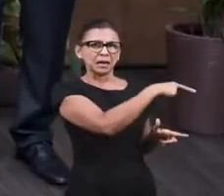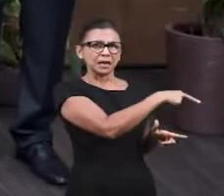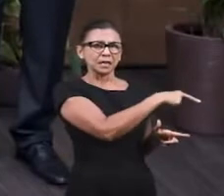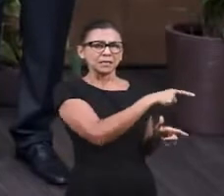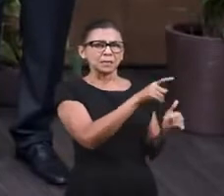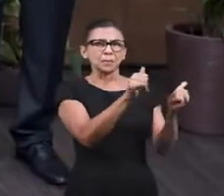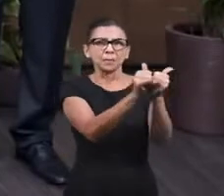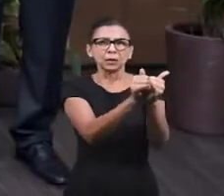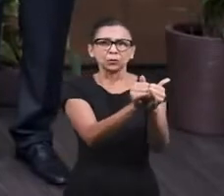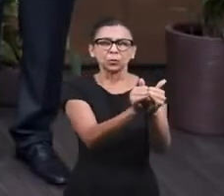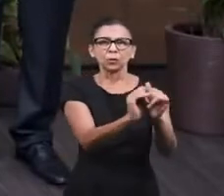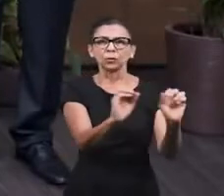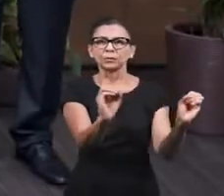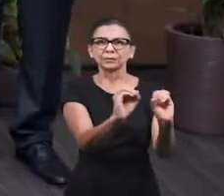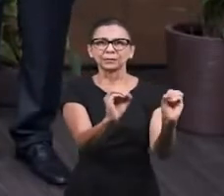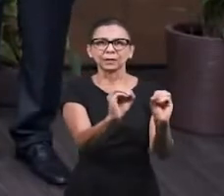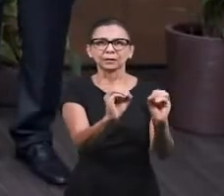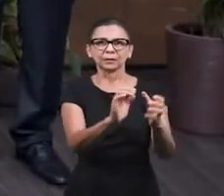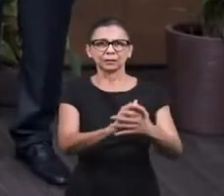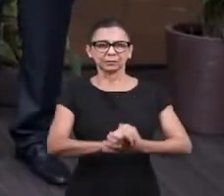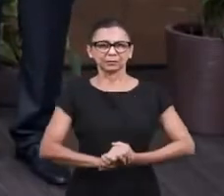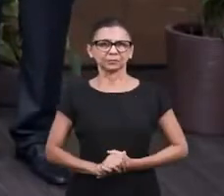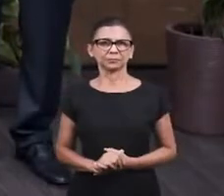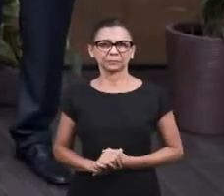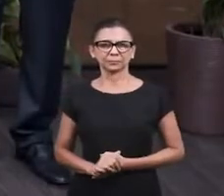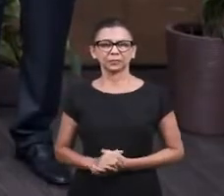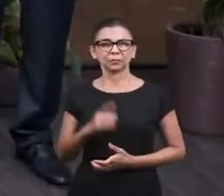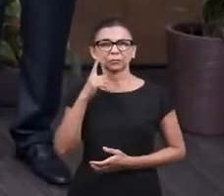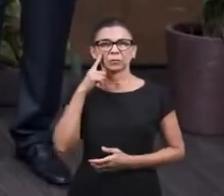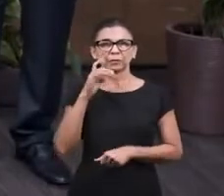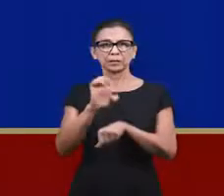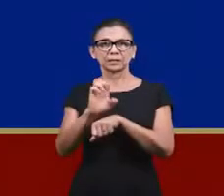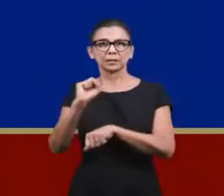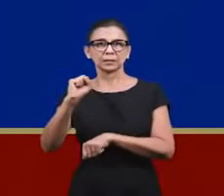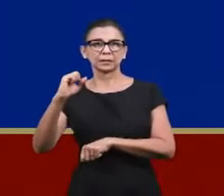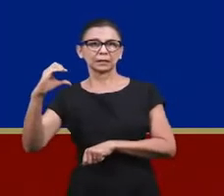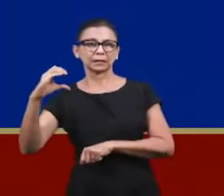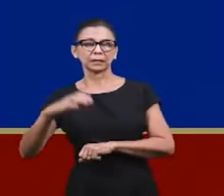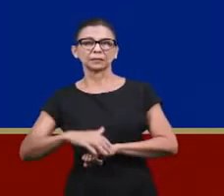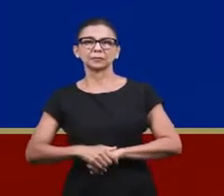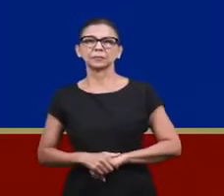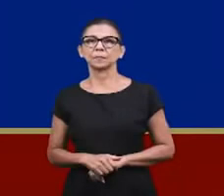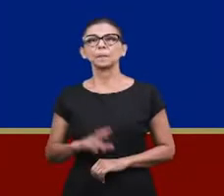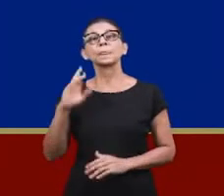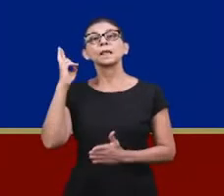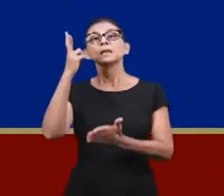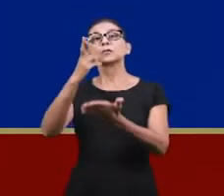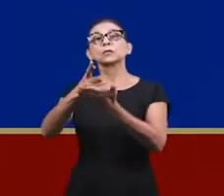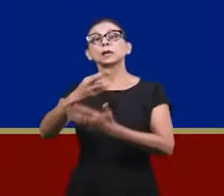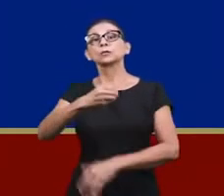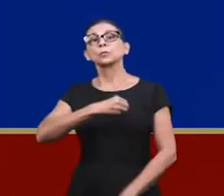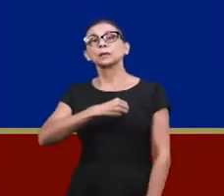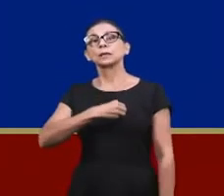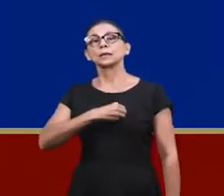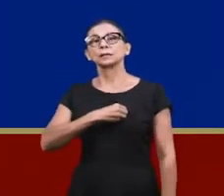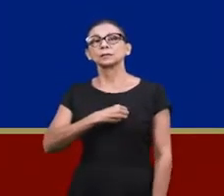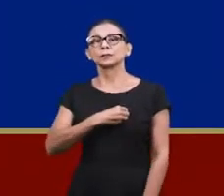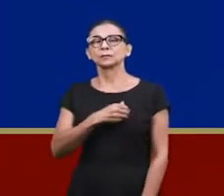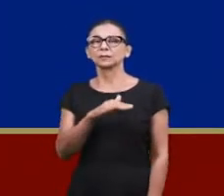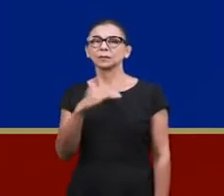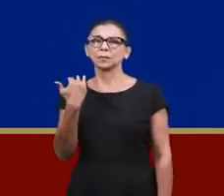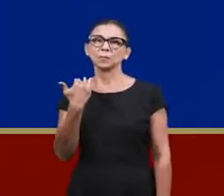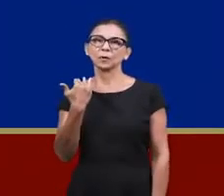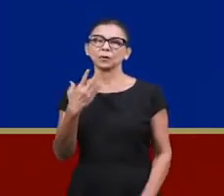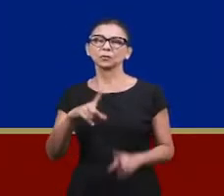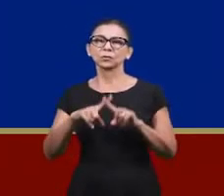As commented, Valdivino Picicios from Joinville, Santa Catarina, the wage of sin